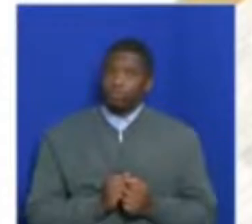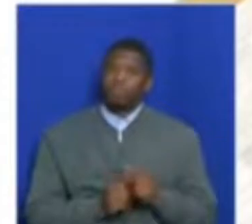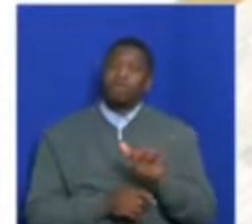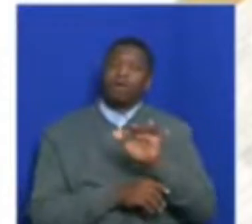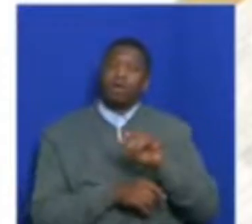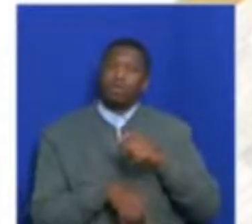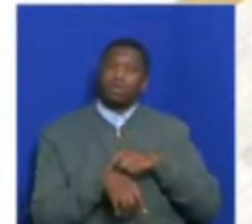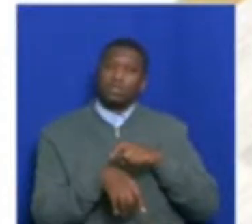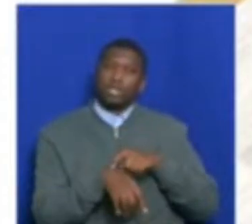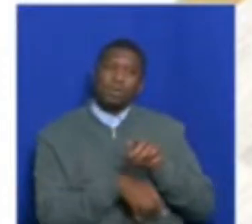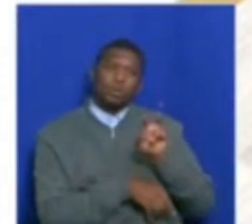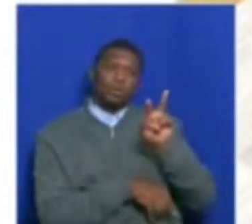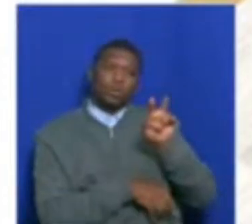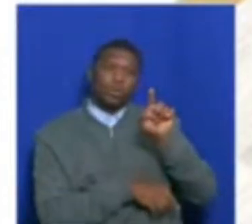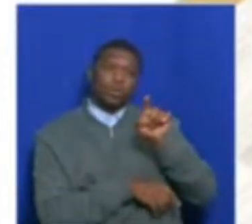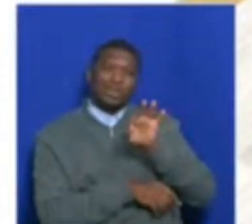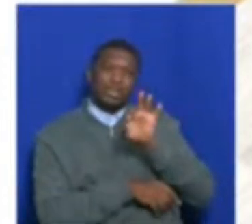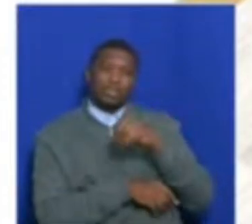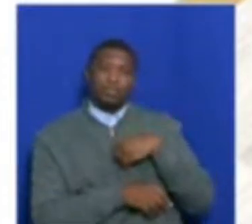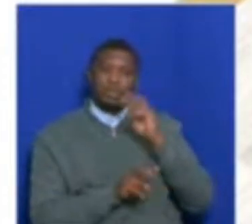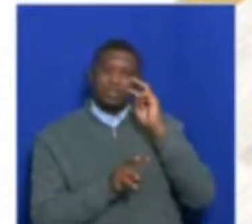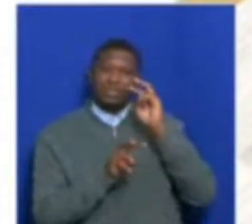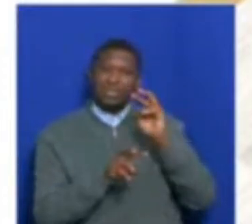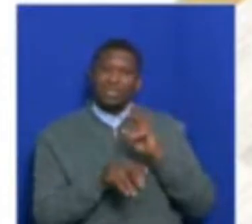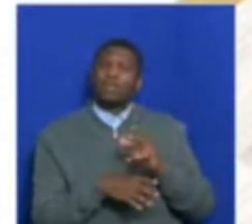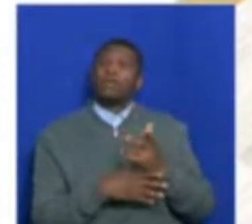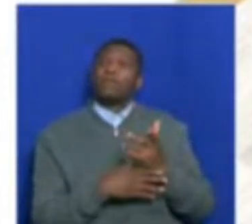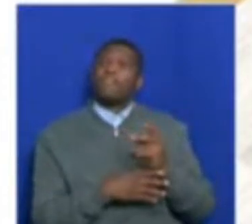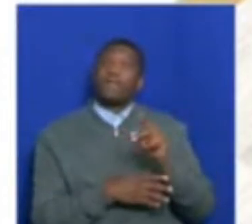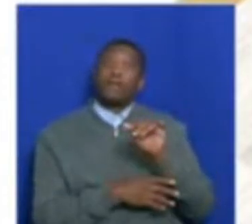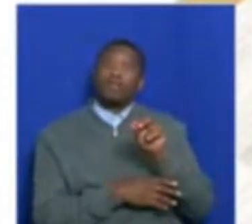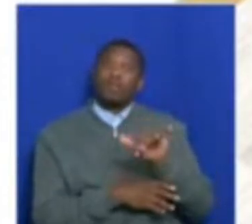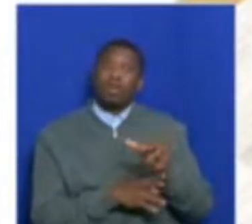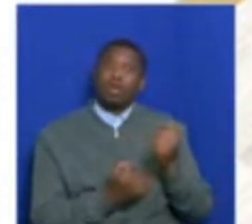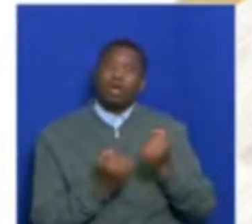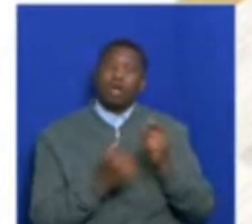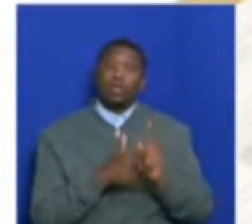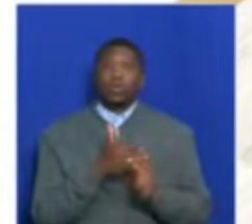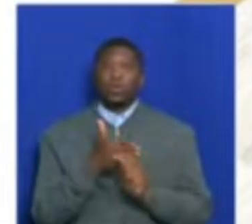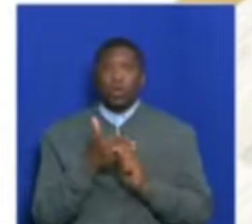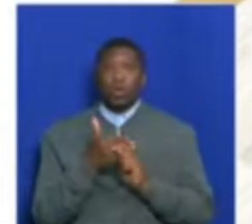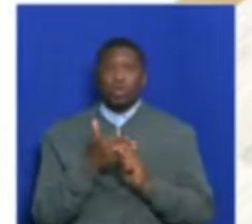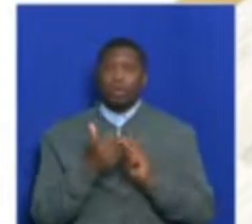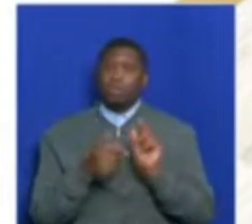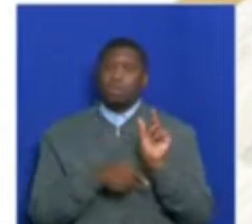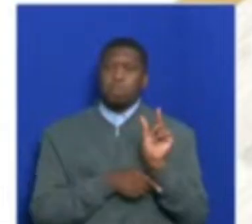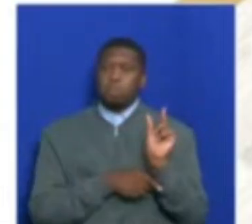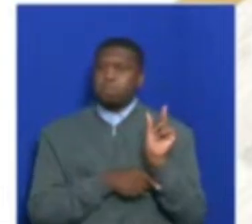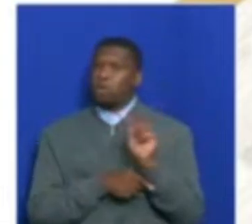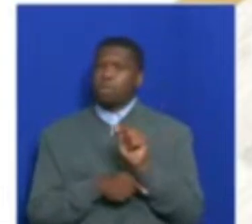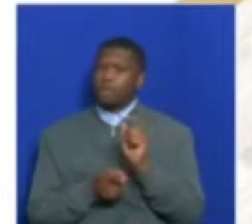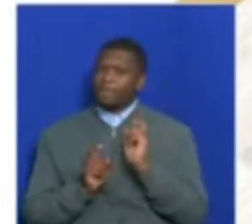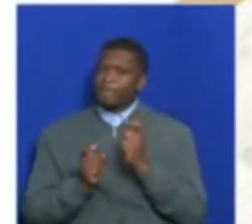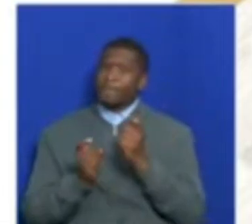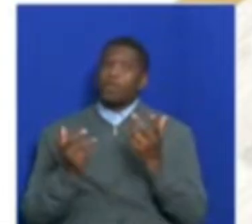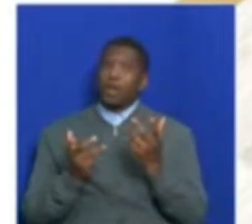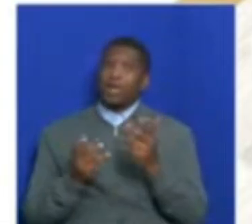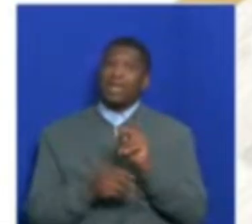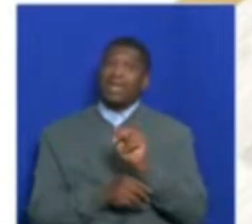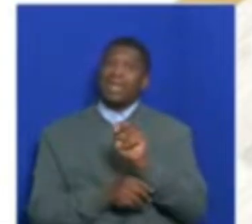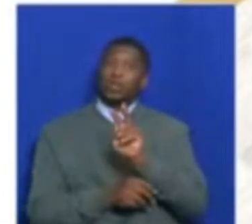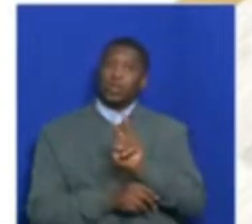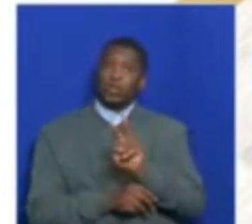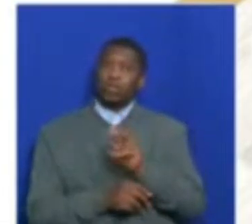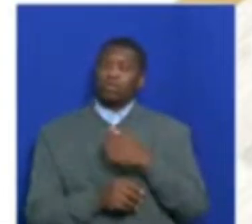grey Toyota Corolla which was driven past me at high speed towards the N2 bridge. The driver suddenly stopped about